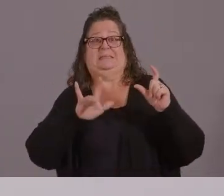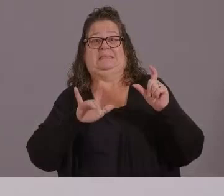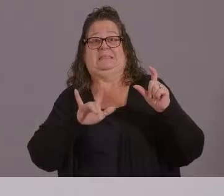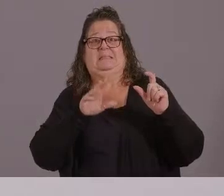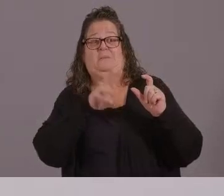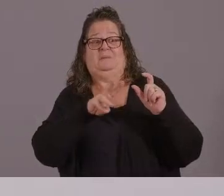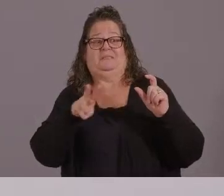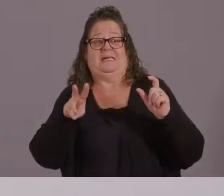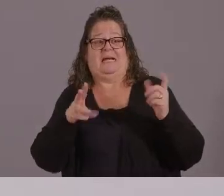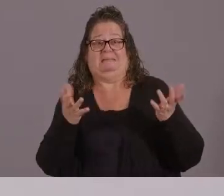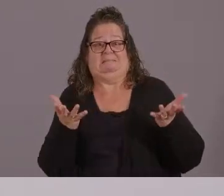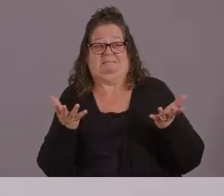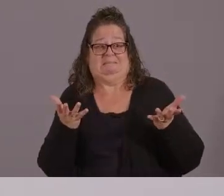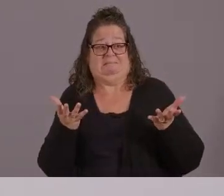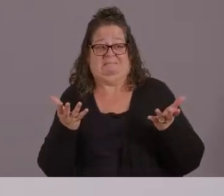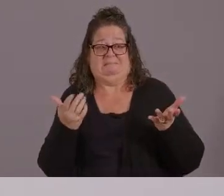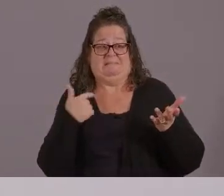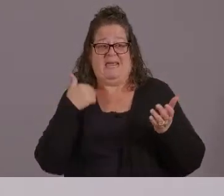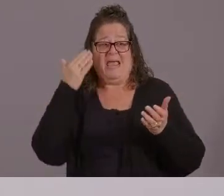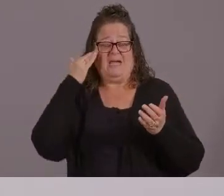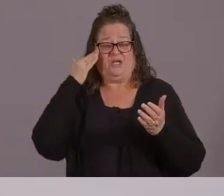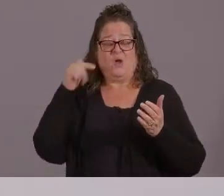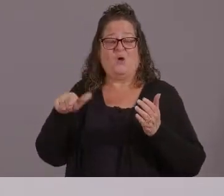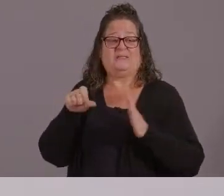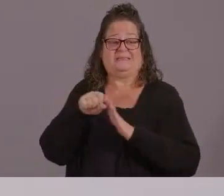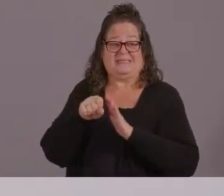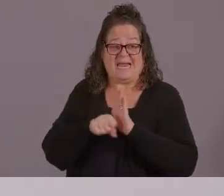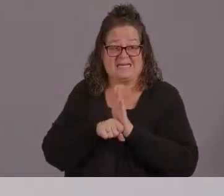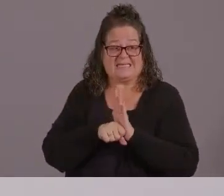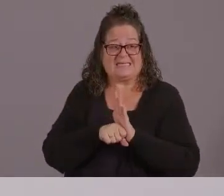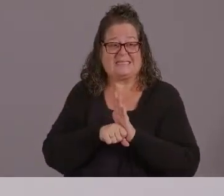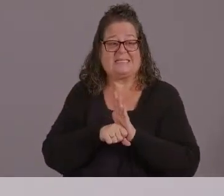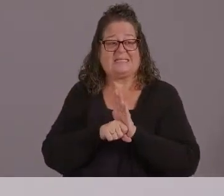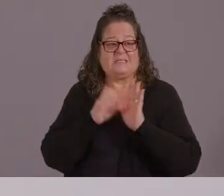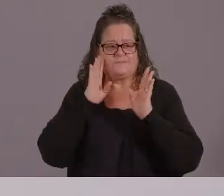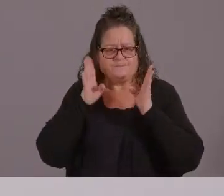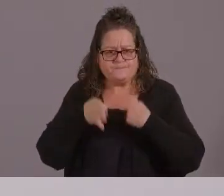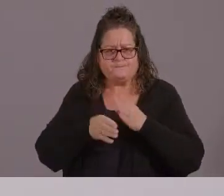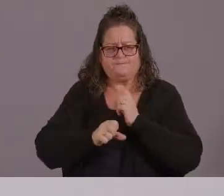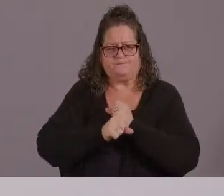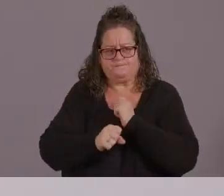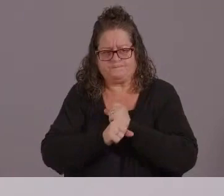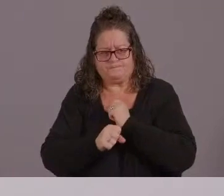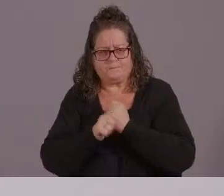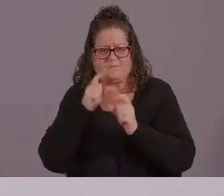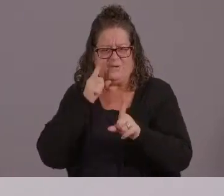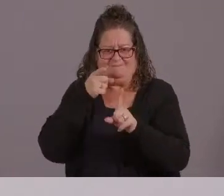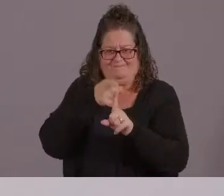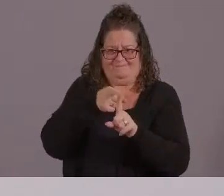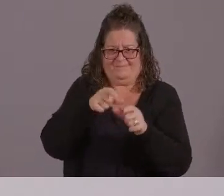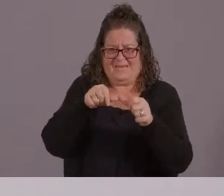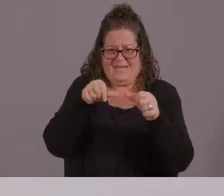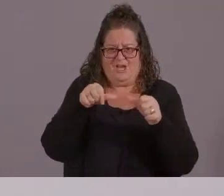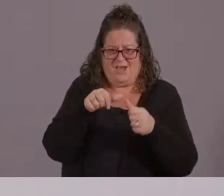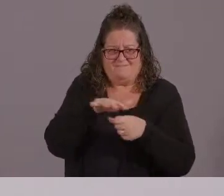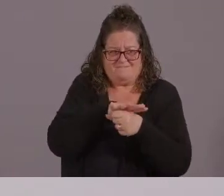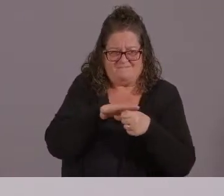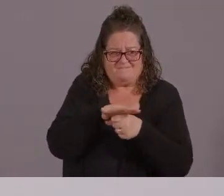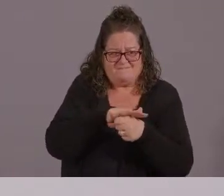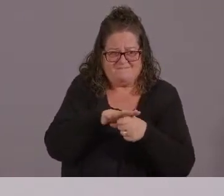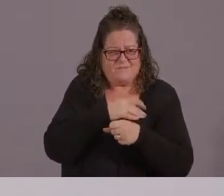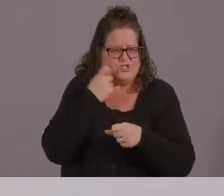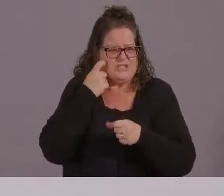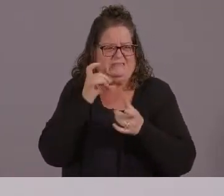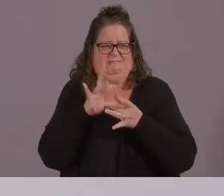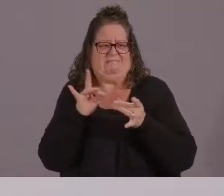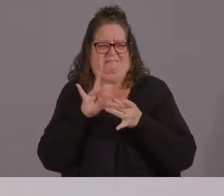up communications in specific zip codes like 85009, and on Wednesday you talked about mobile clinics that are distributing vaccines in Yuma